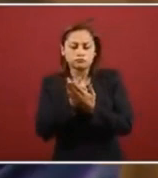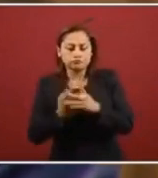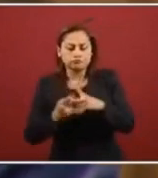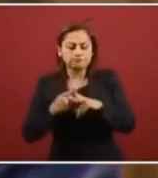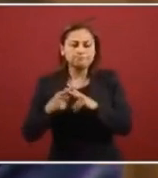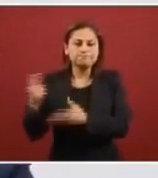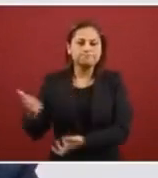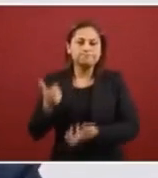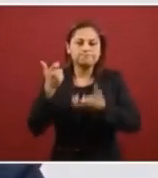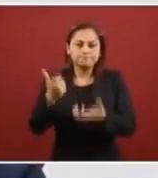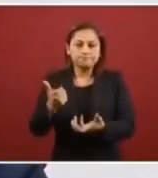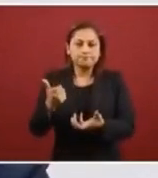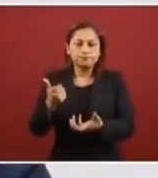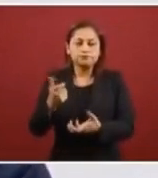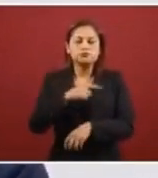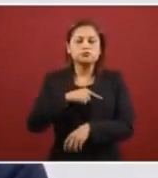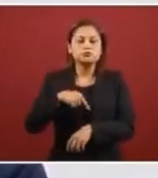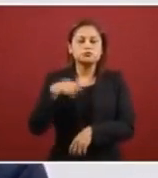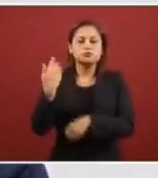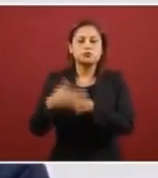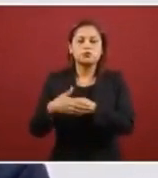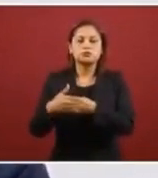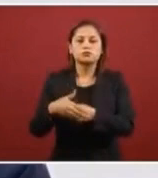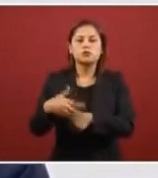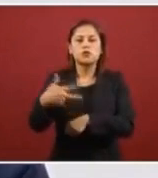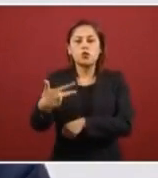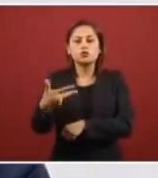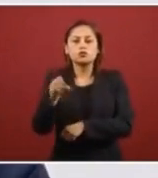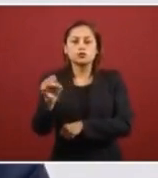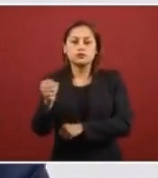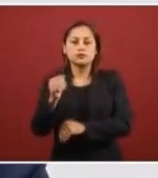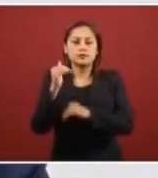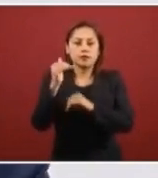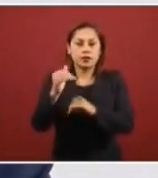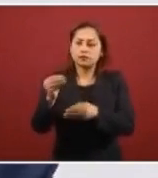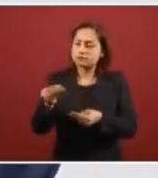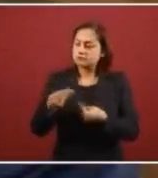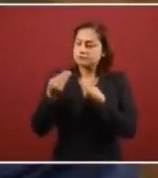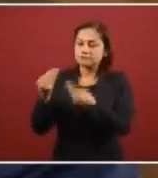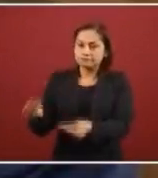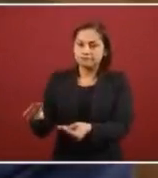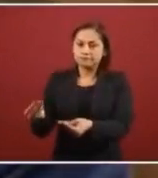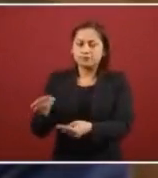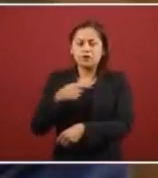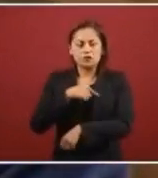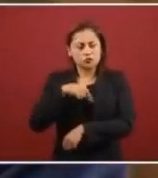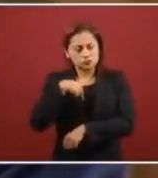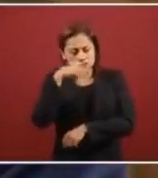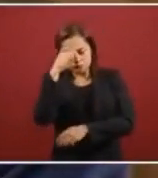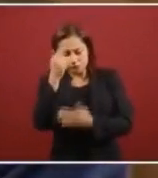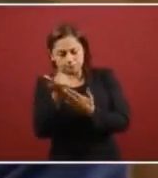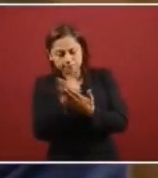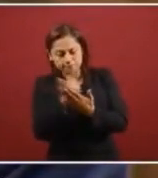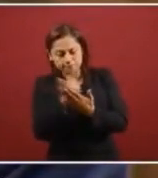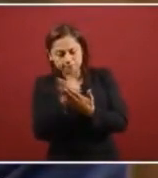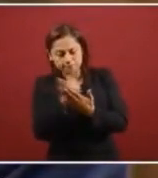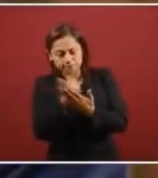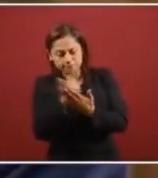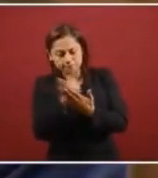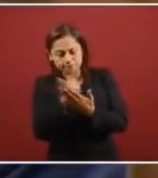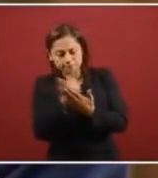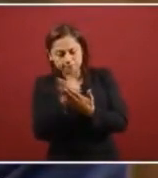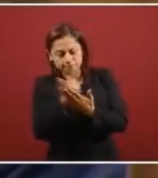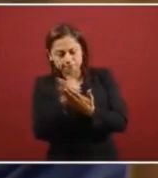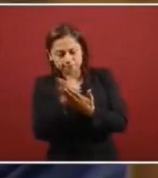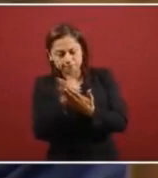8th of August I'm sorry of this month and we're projecting that it that we